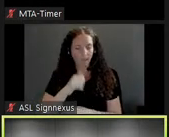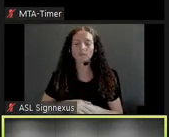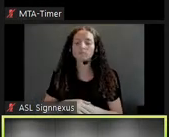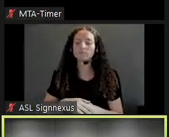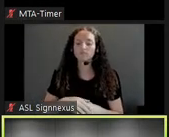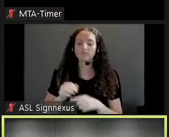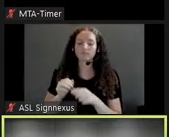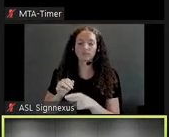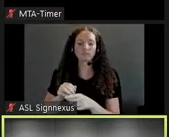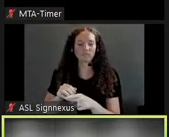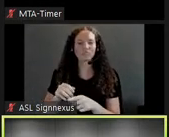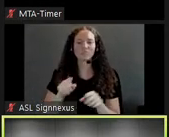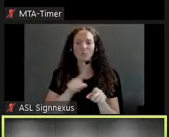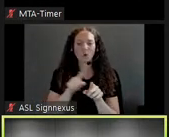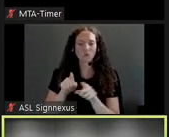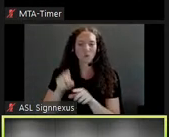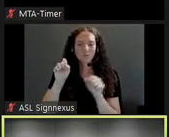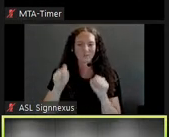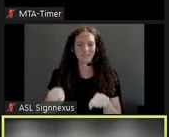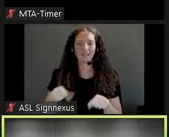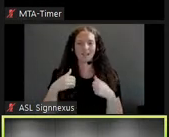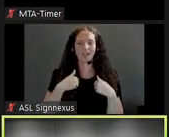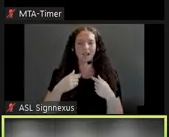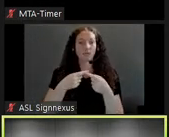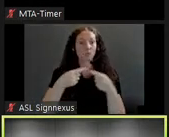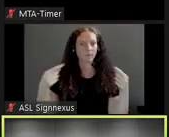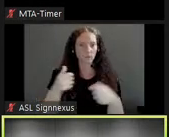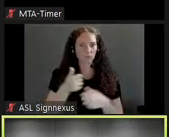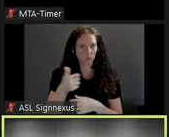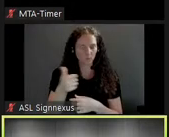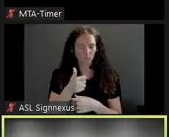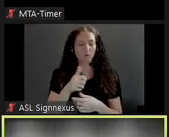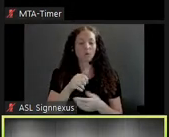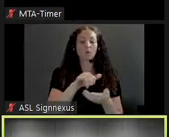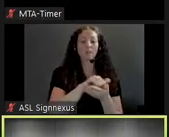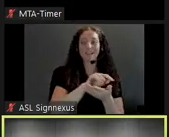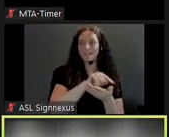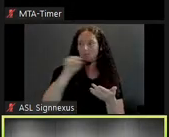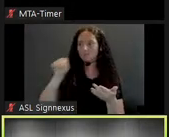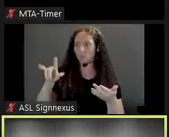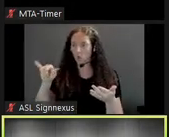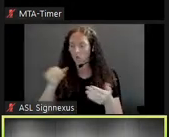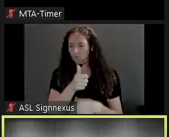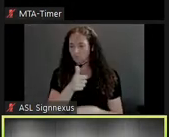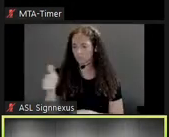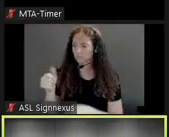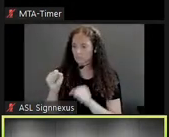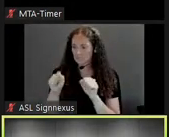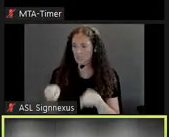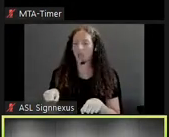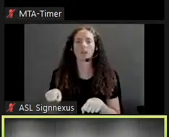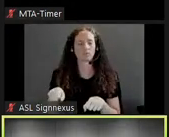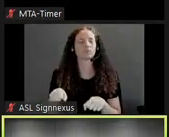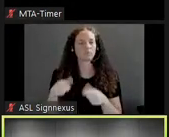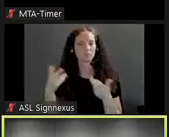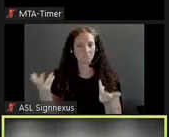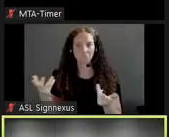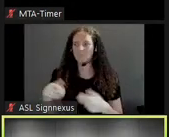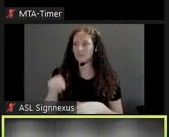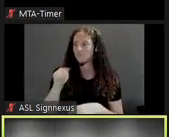also enable robust reverse peak commute opportunities, opening up jobs on Long Island to New York City residents in a big new way for the first